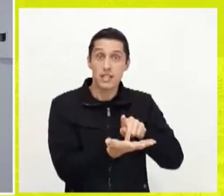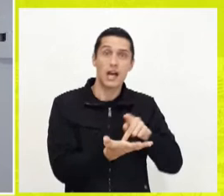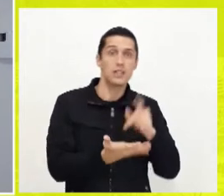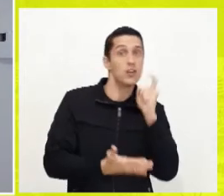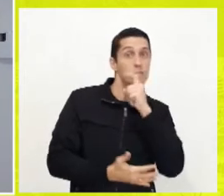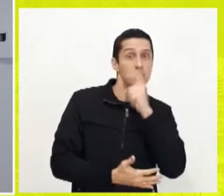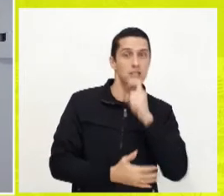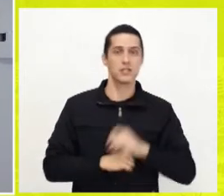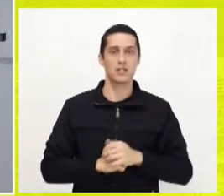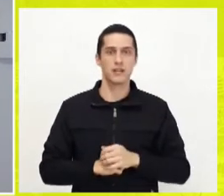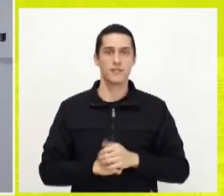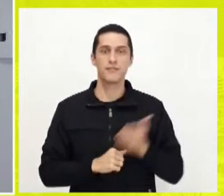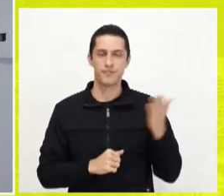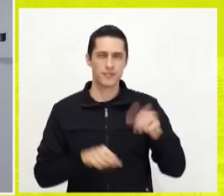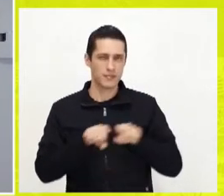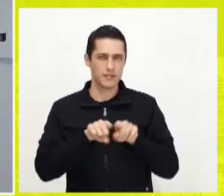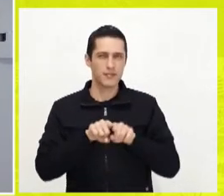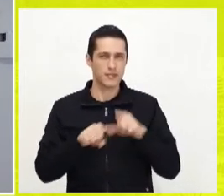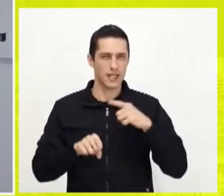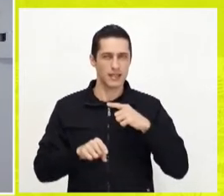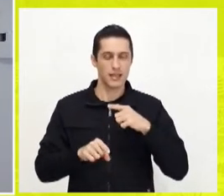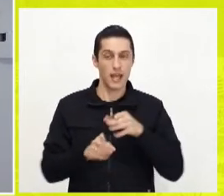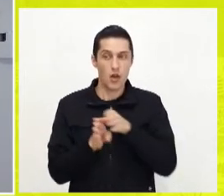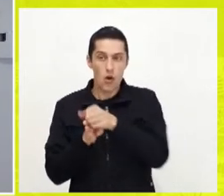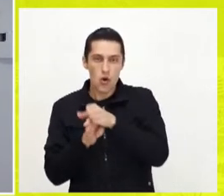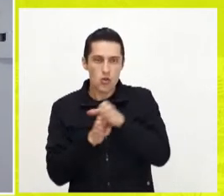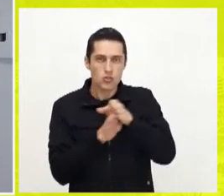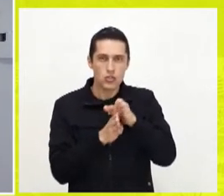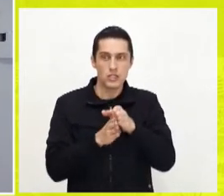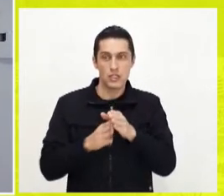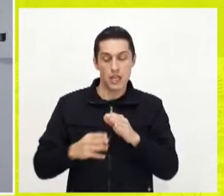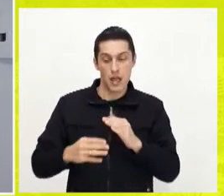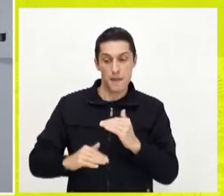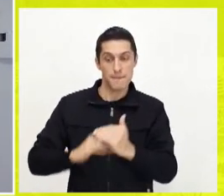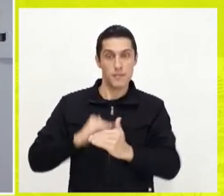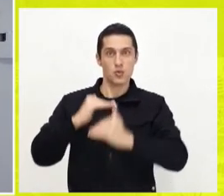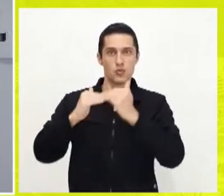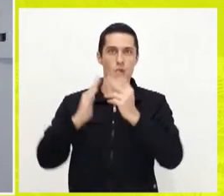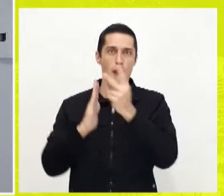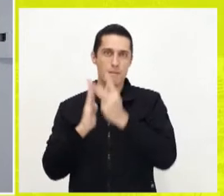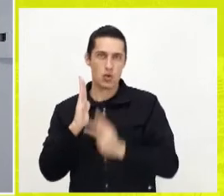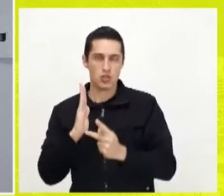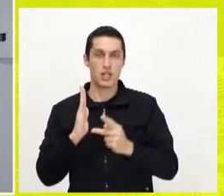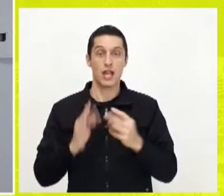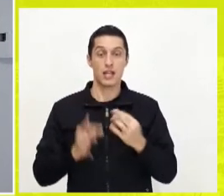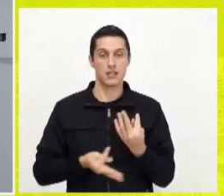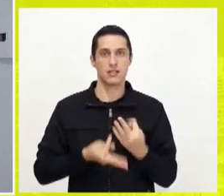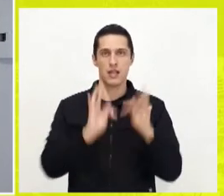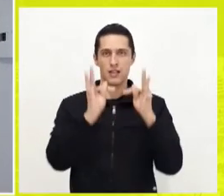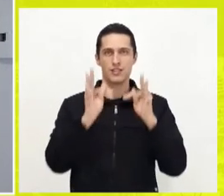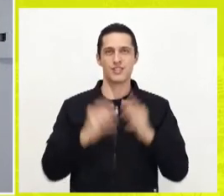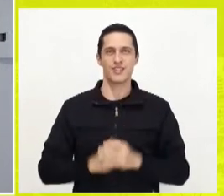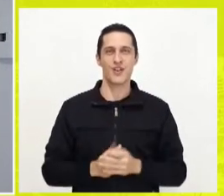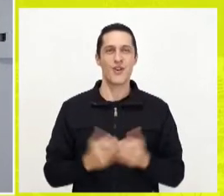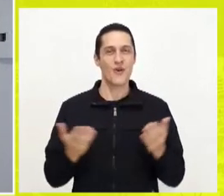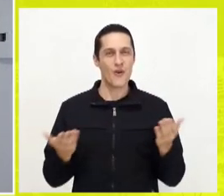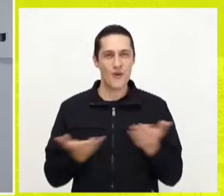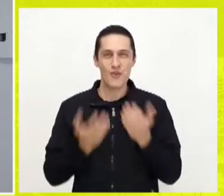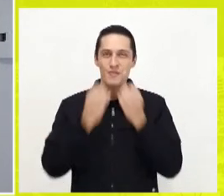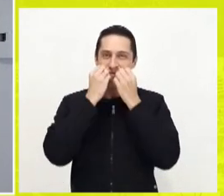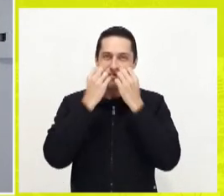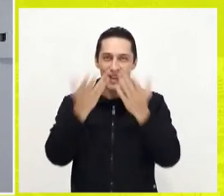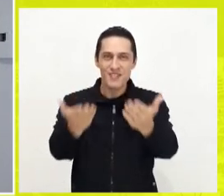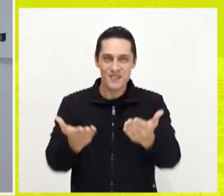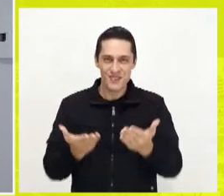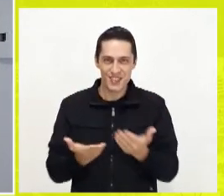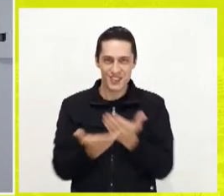ceo of ab civic a consultancy to develop the civic technology project this is our first panel